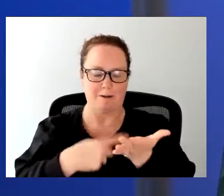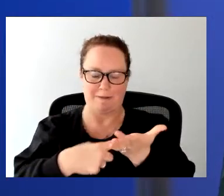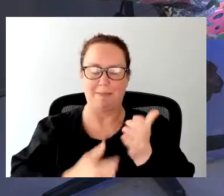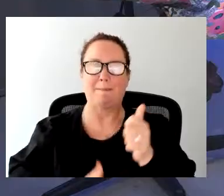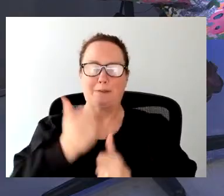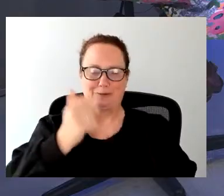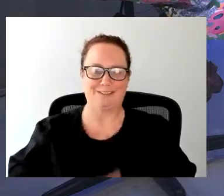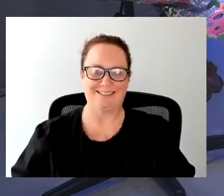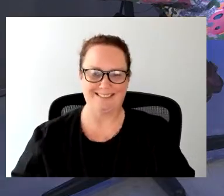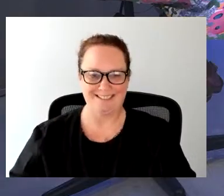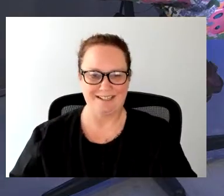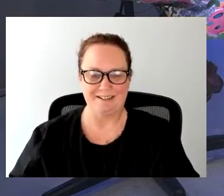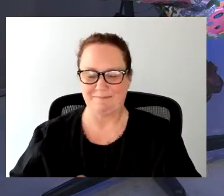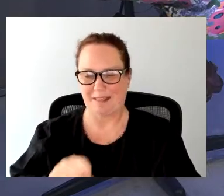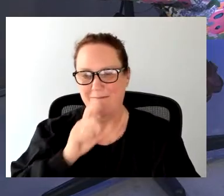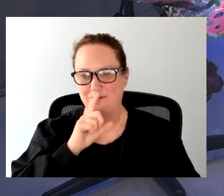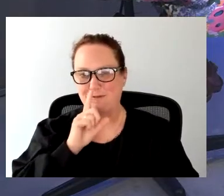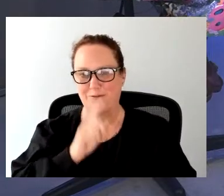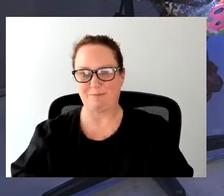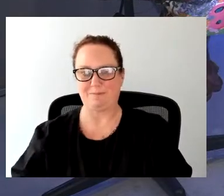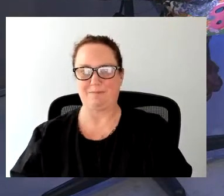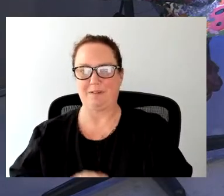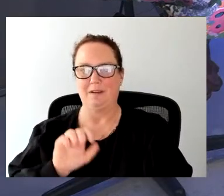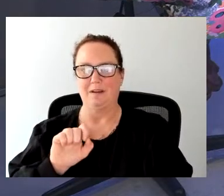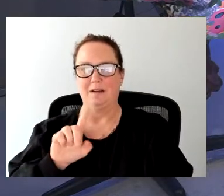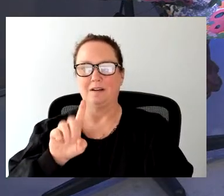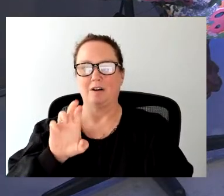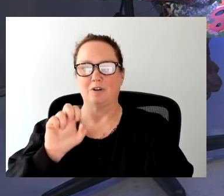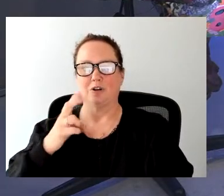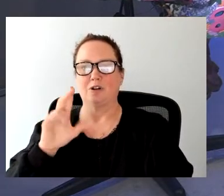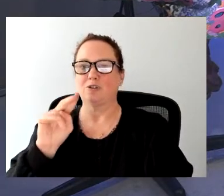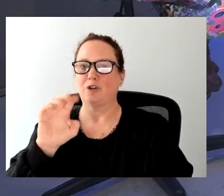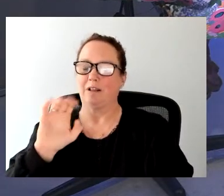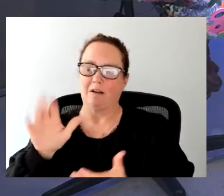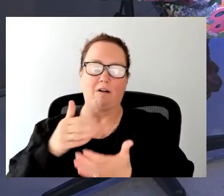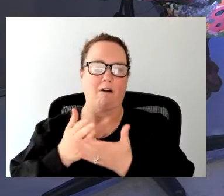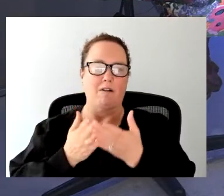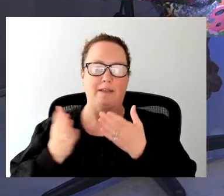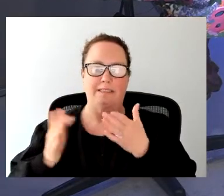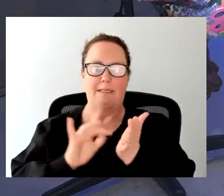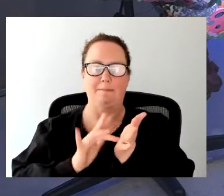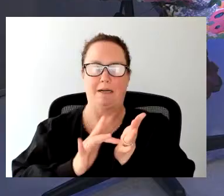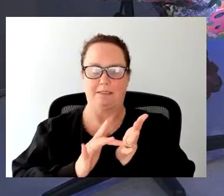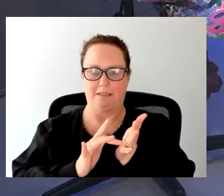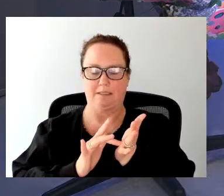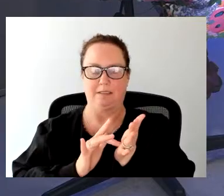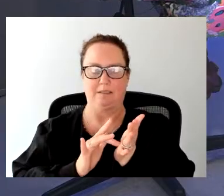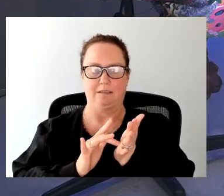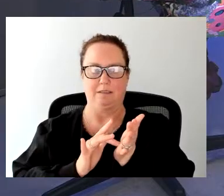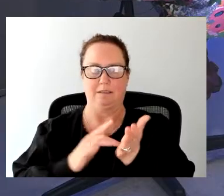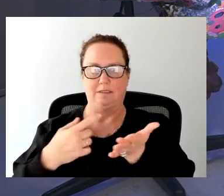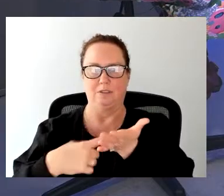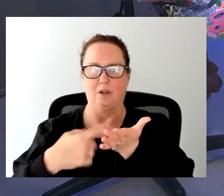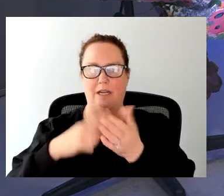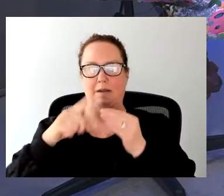bet, absolutely. Dr. Shunay, like all things in medicine, it sometimes comes down to talking about cost. Because